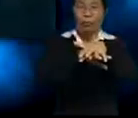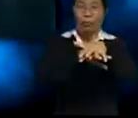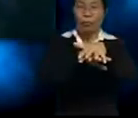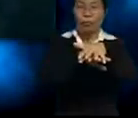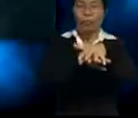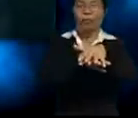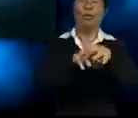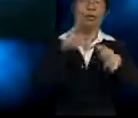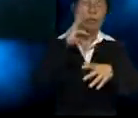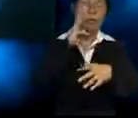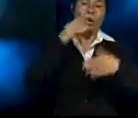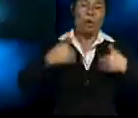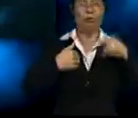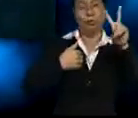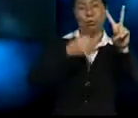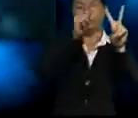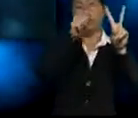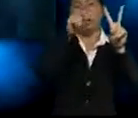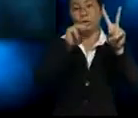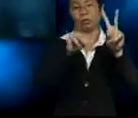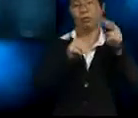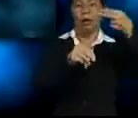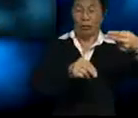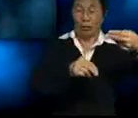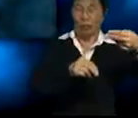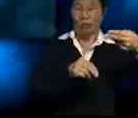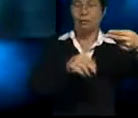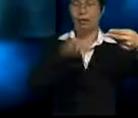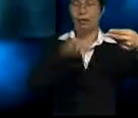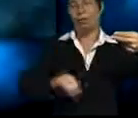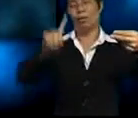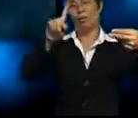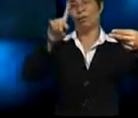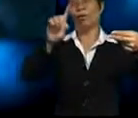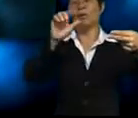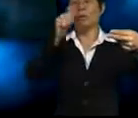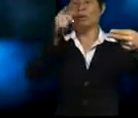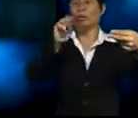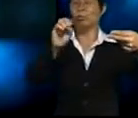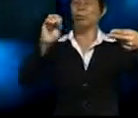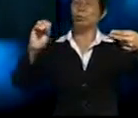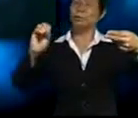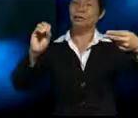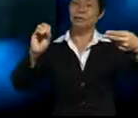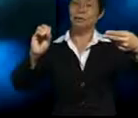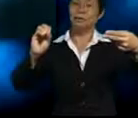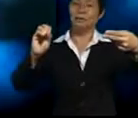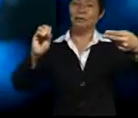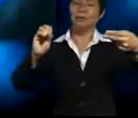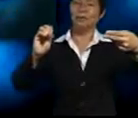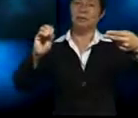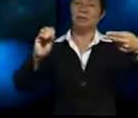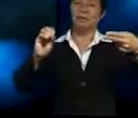molecule consists of 2 atoms of hydrogen and 1 atom of oxygen.